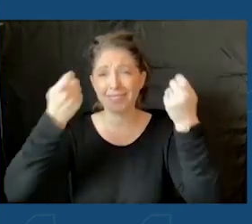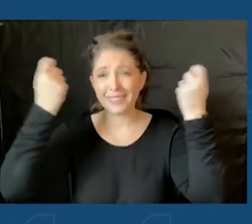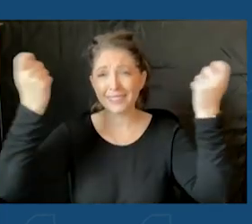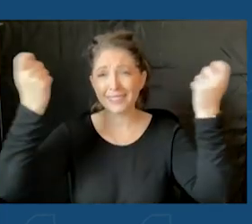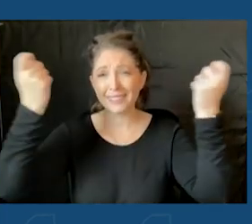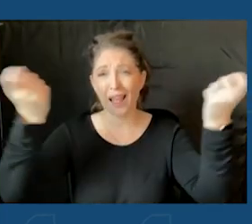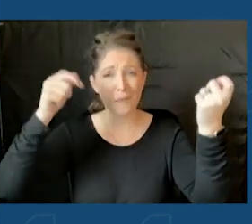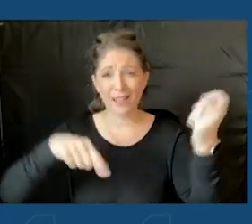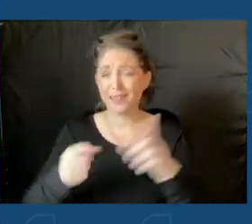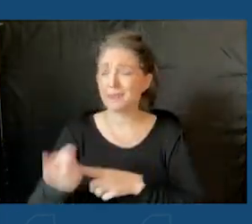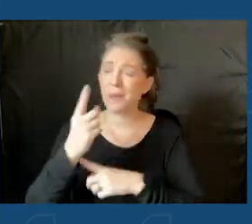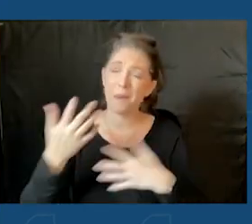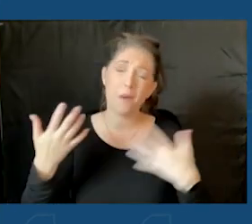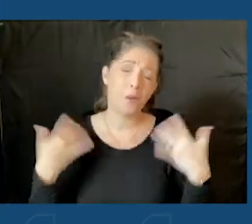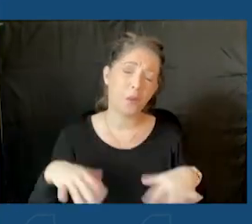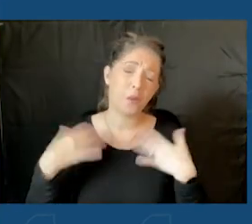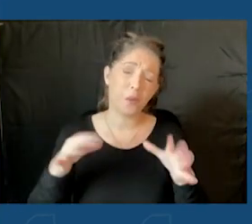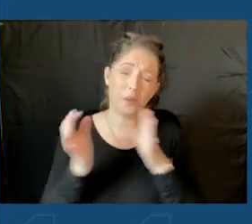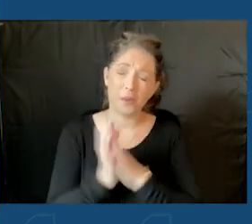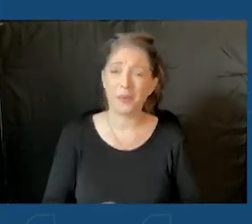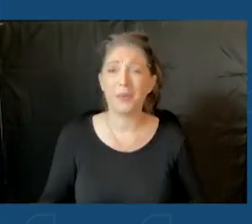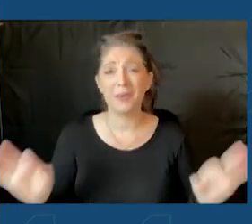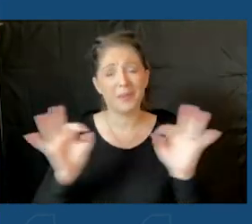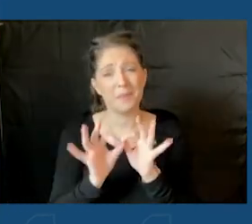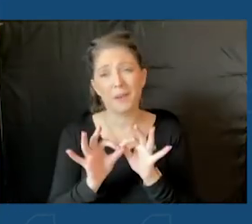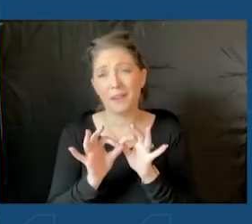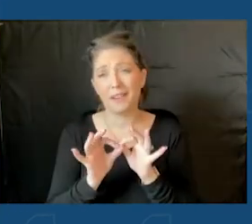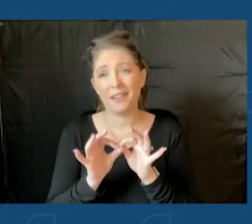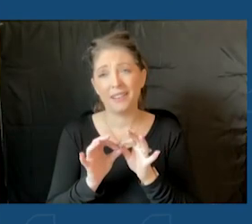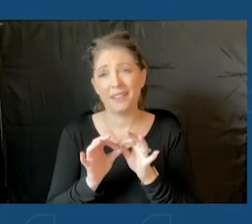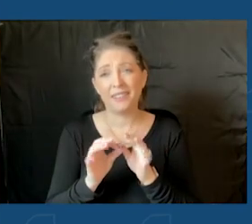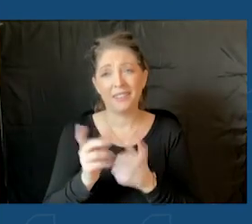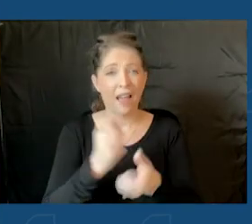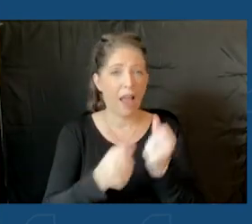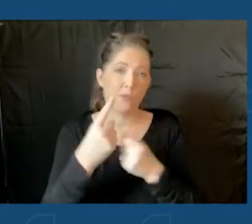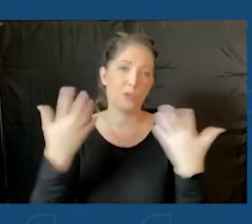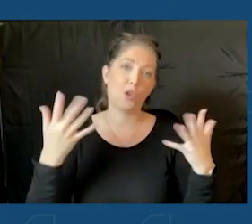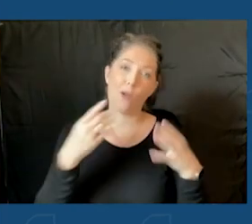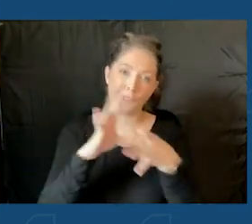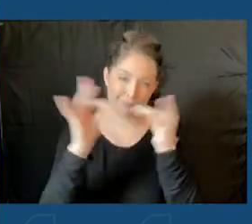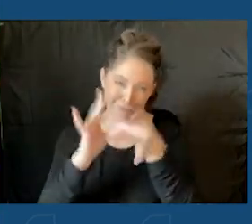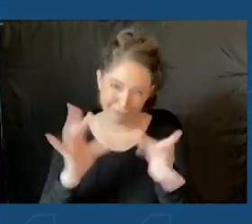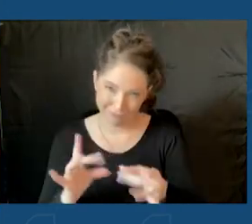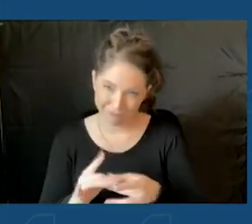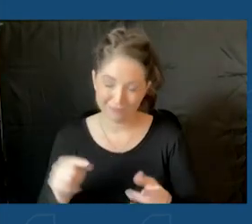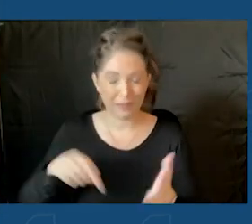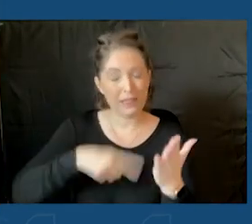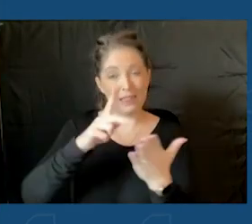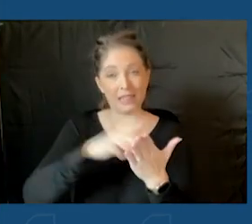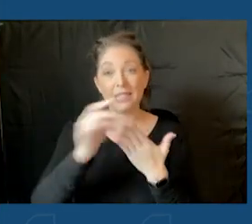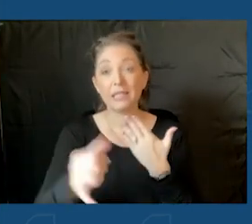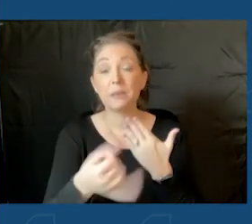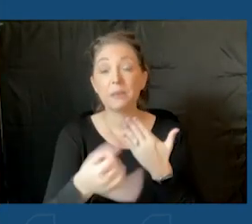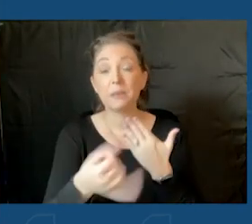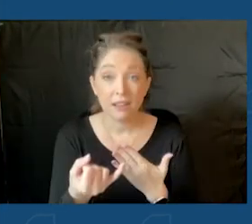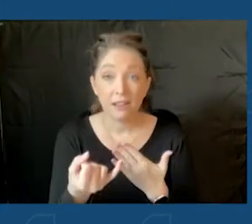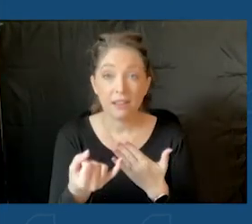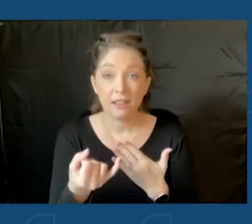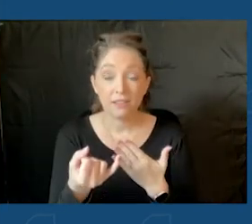That is so important. As everyone has told you, this project was not